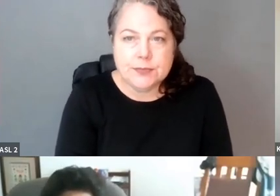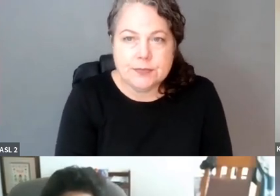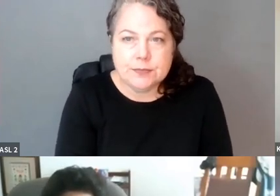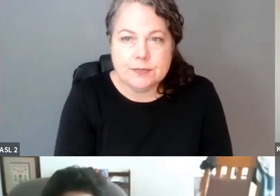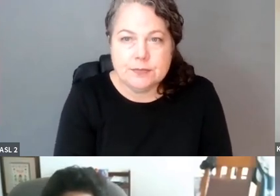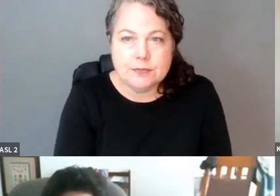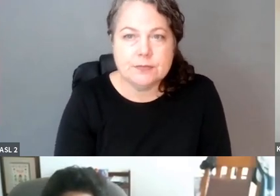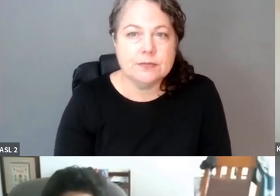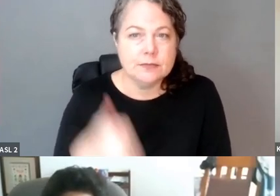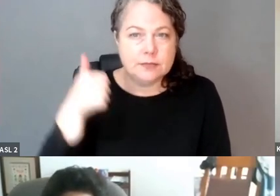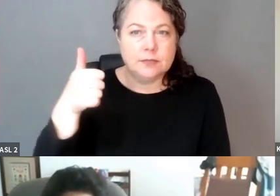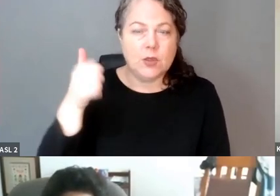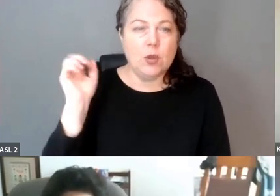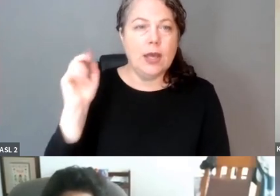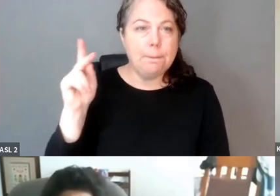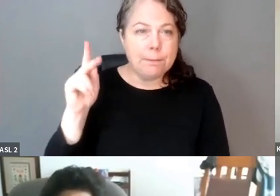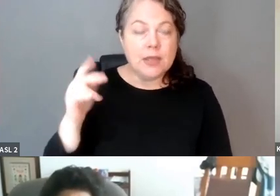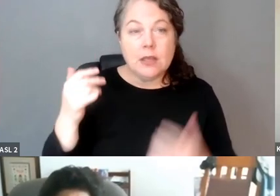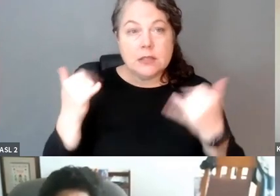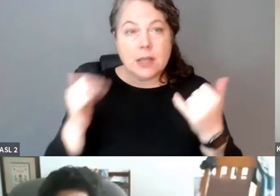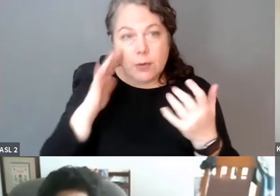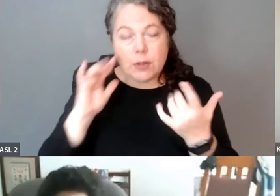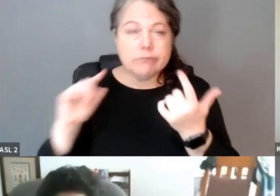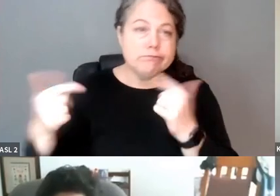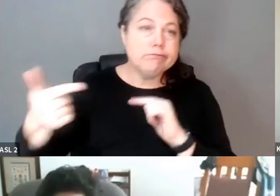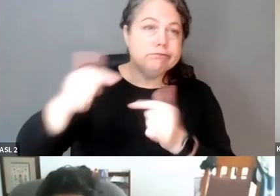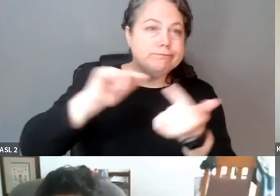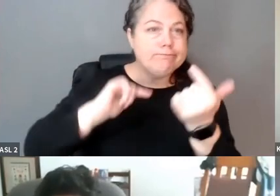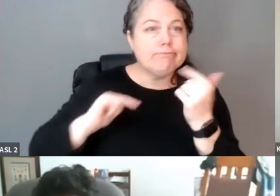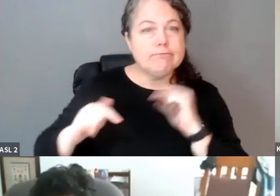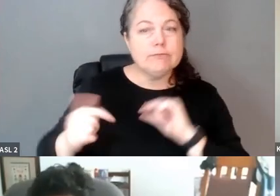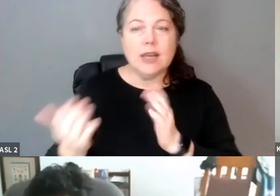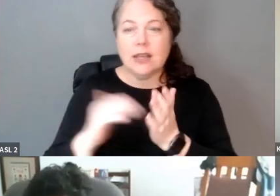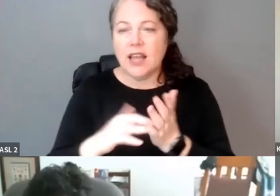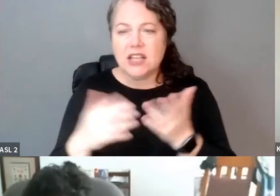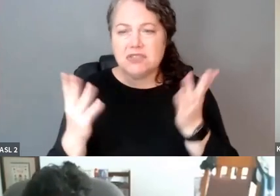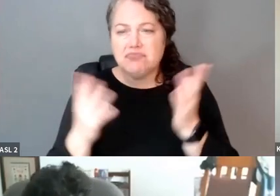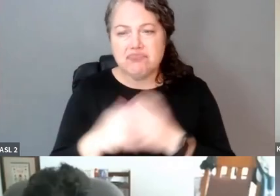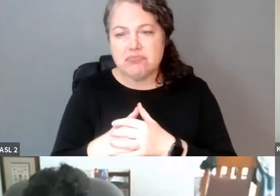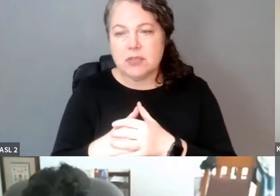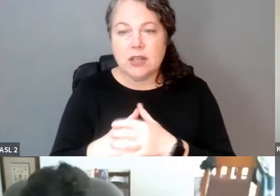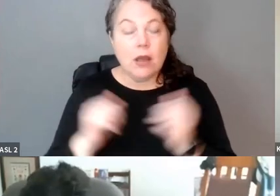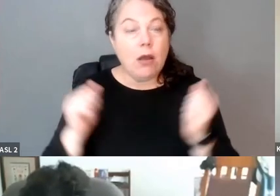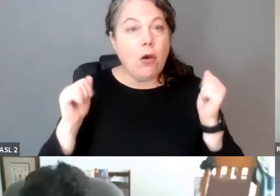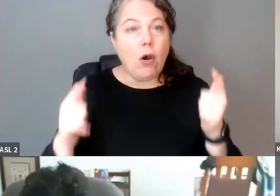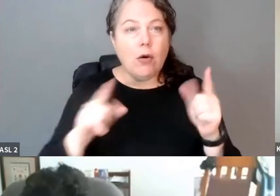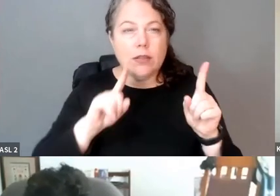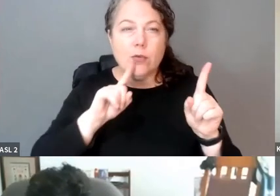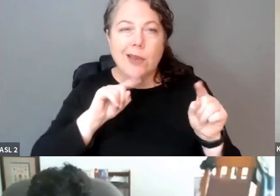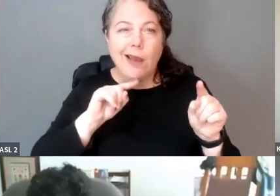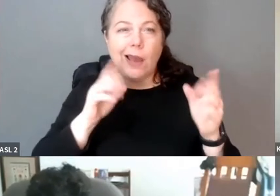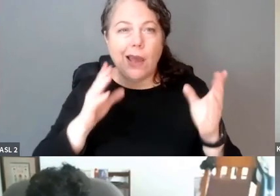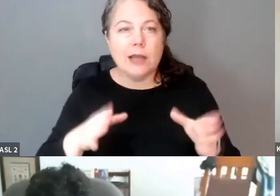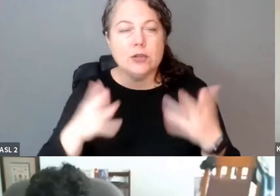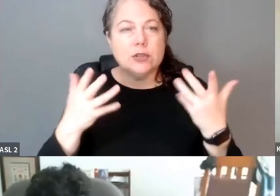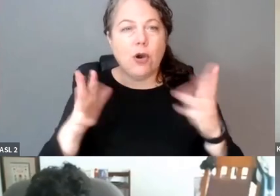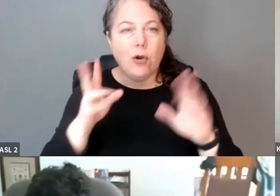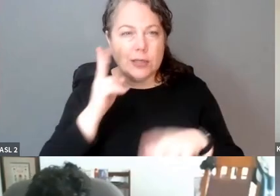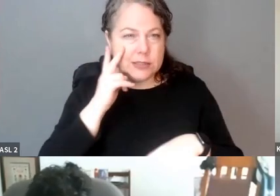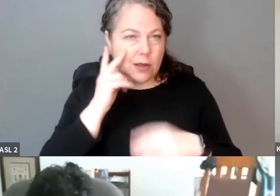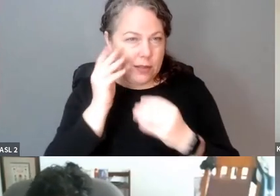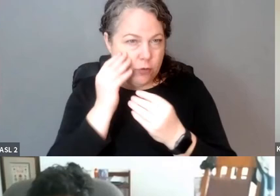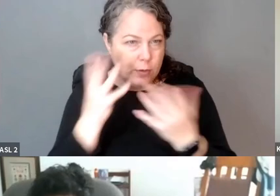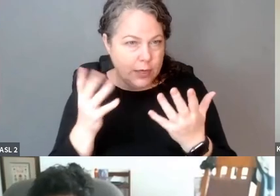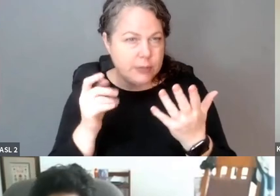Okay. So now we're going to go around once again and just, you know, all of our reactors have seen the information or